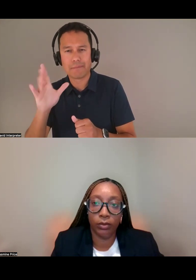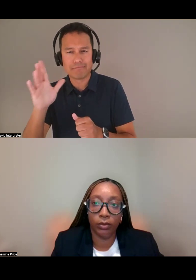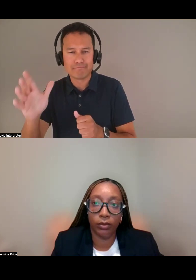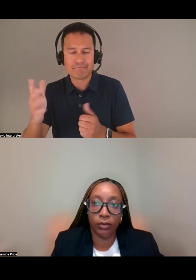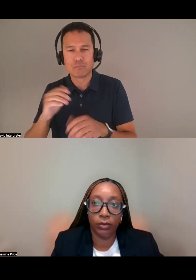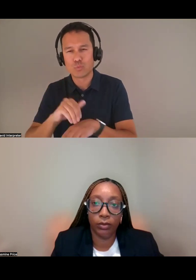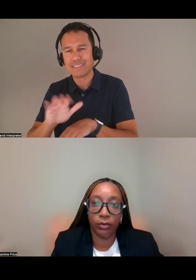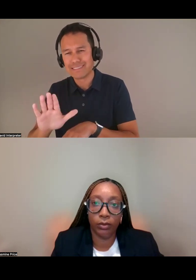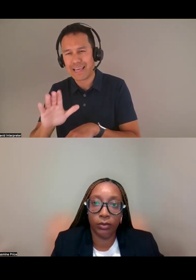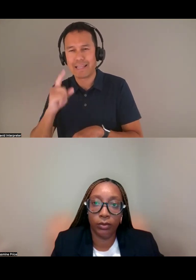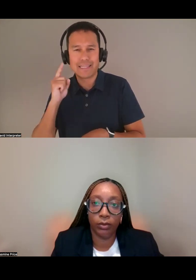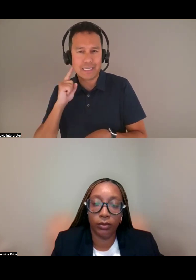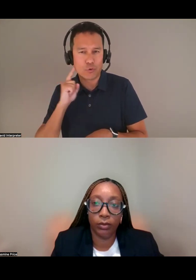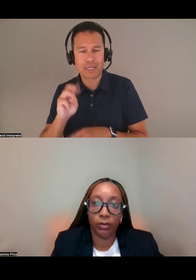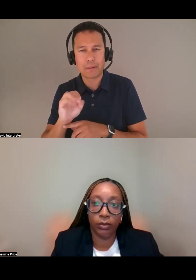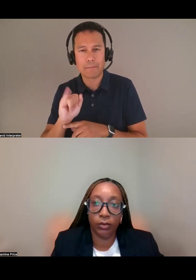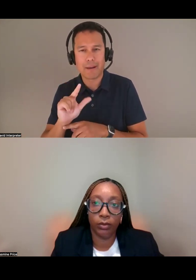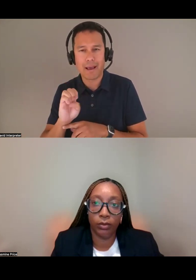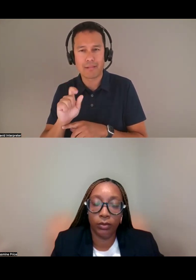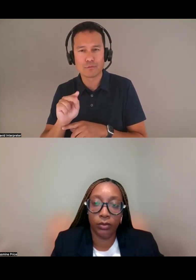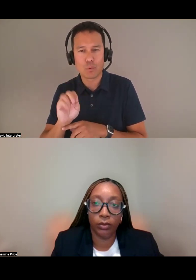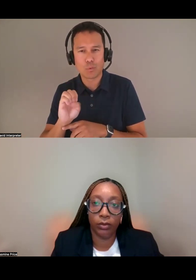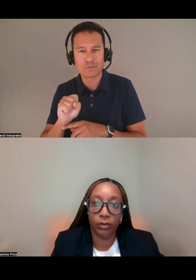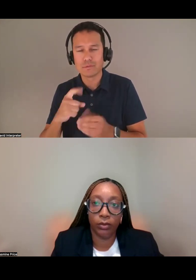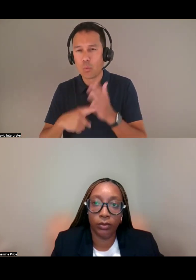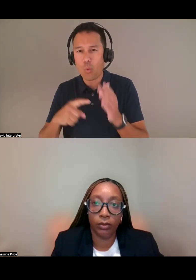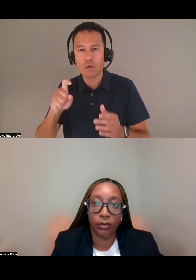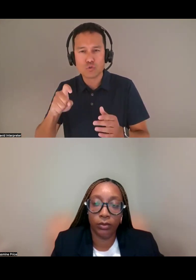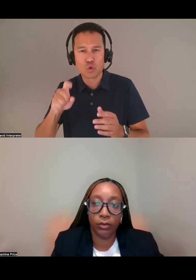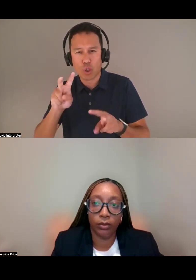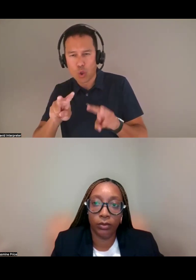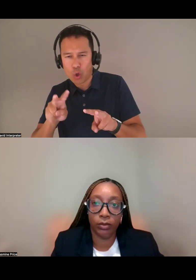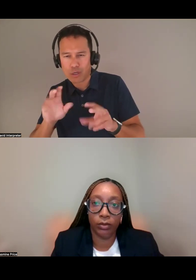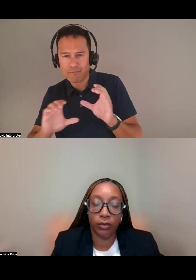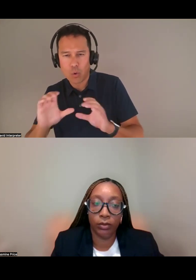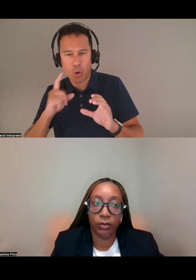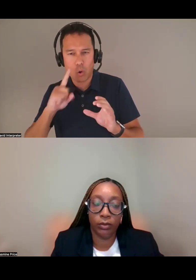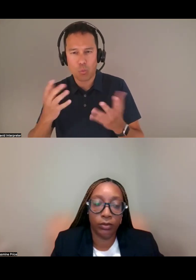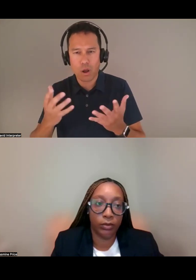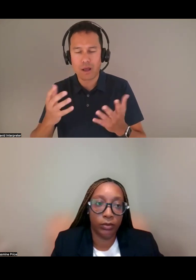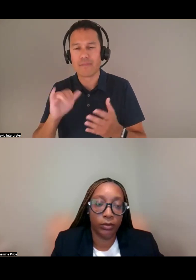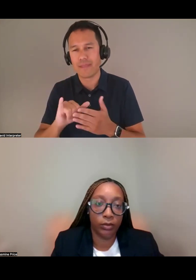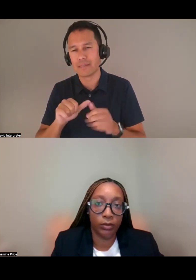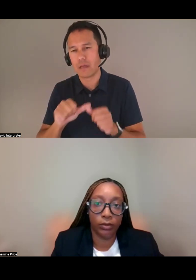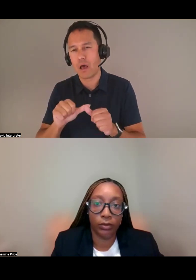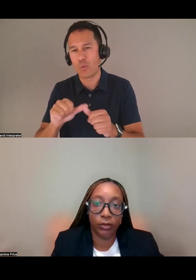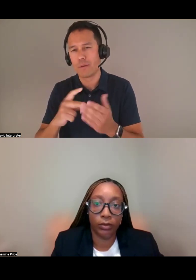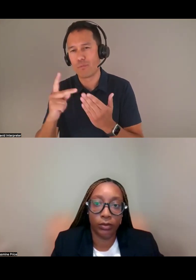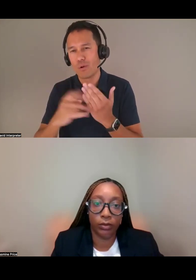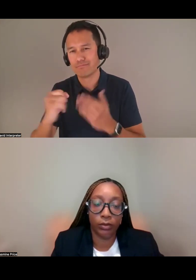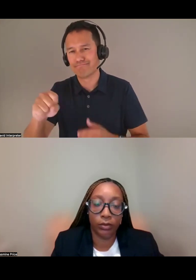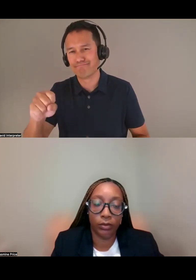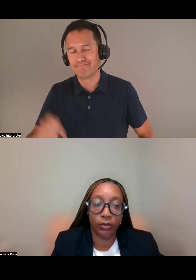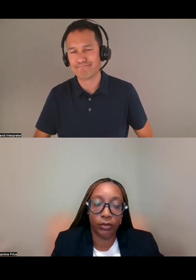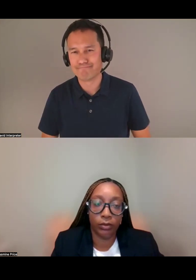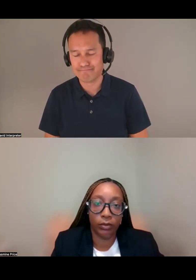hearing milestones to look for. So we do, that is an ongoing project.